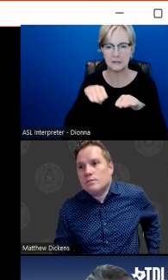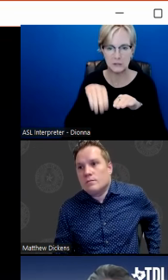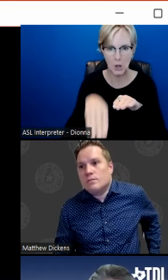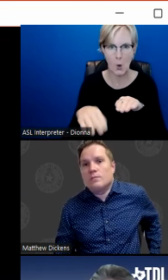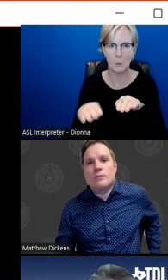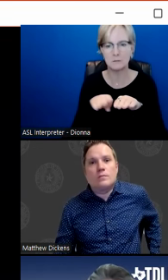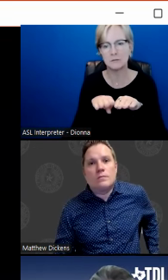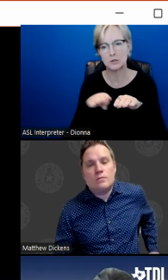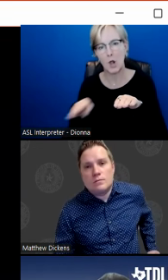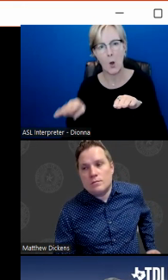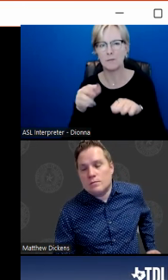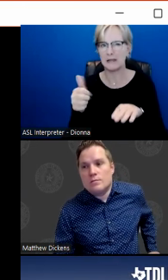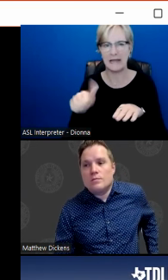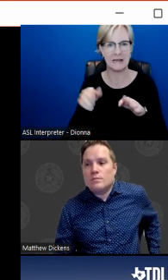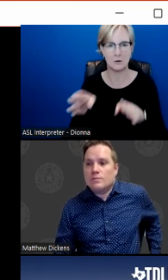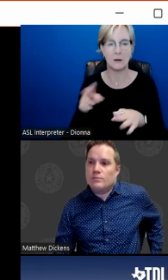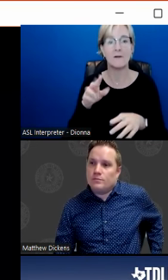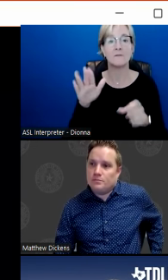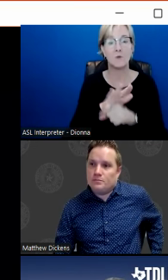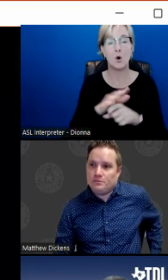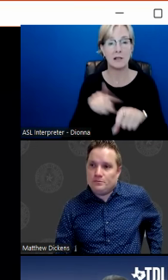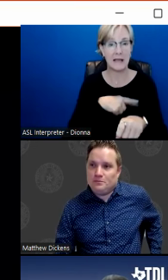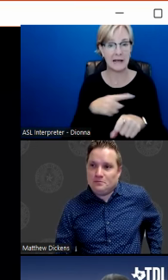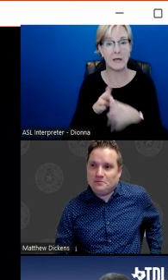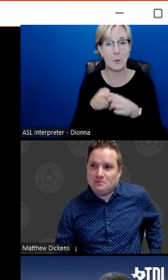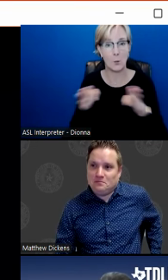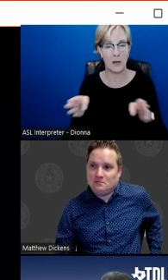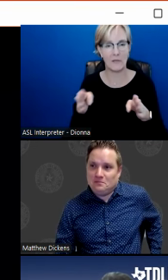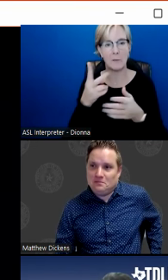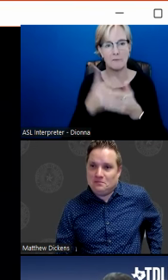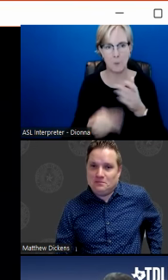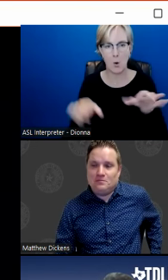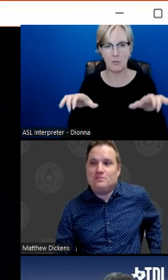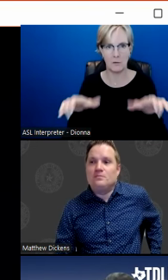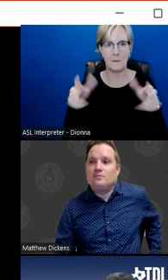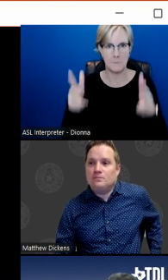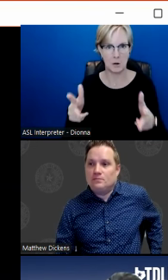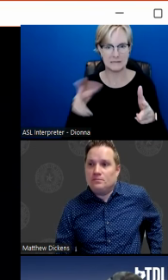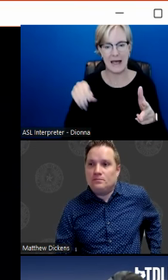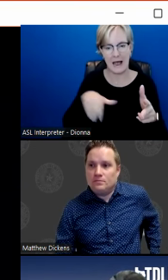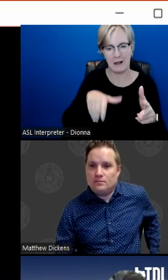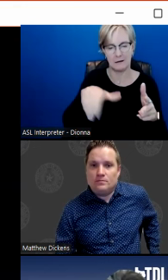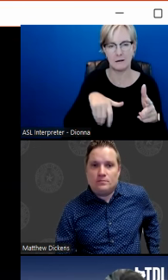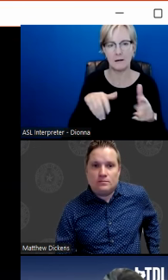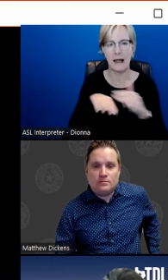and must be a full width and length of both the parking spaces and associated access aisles.